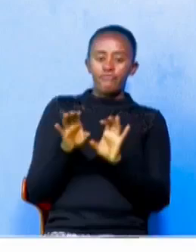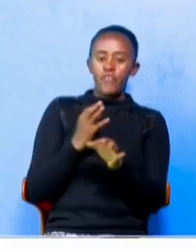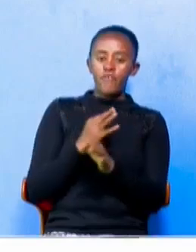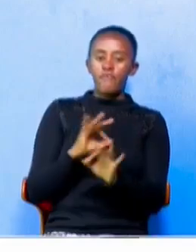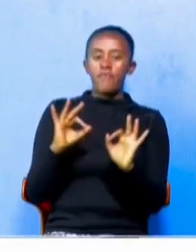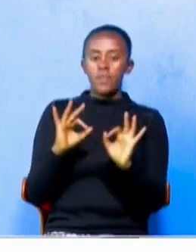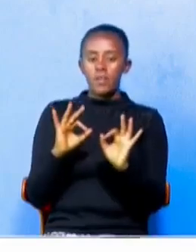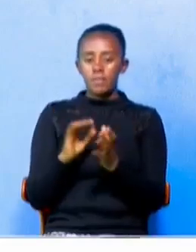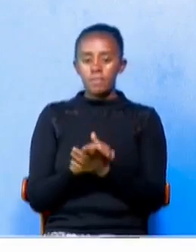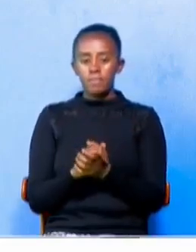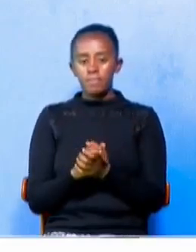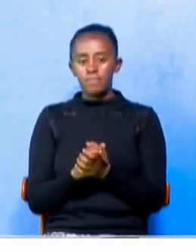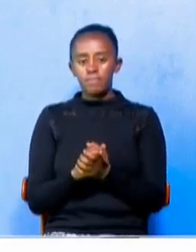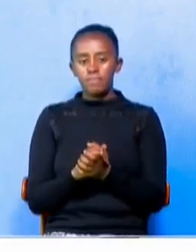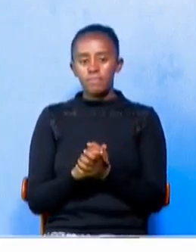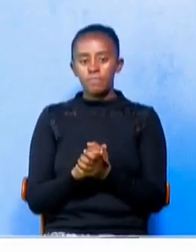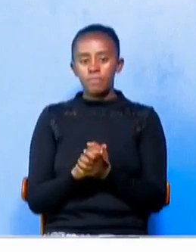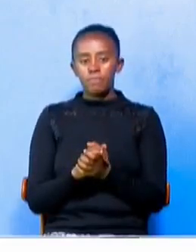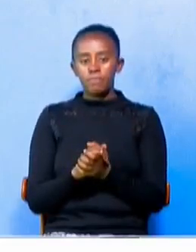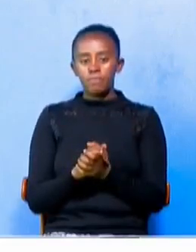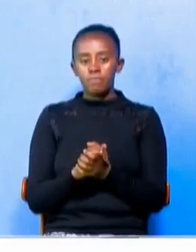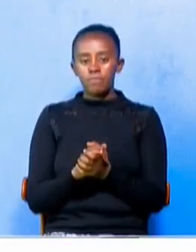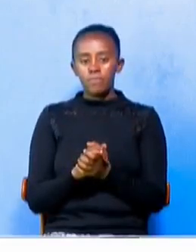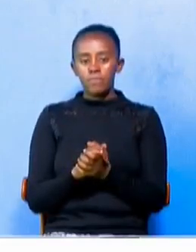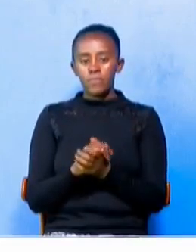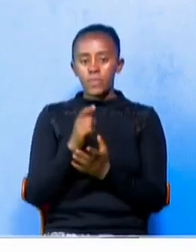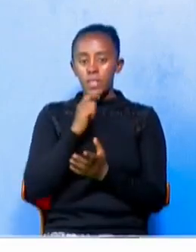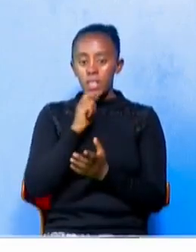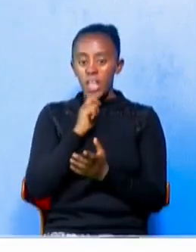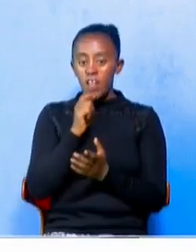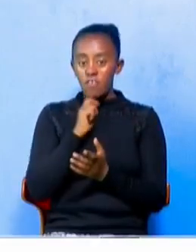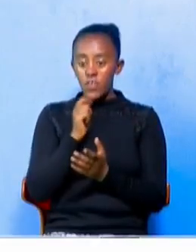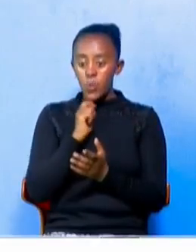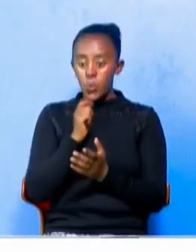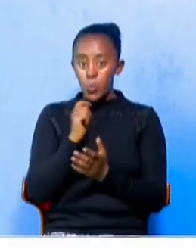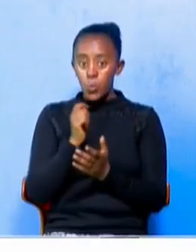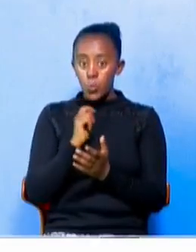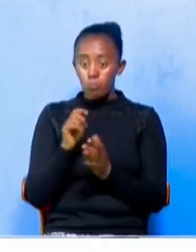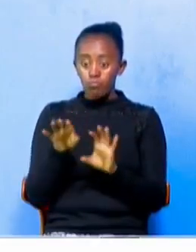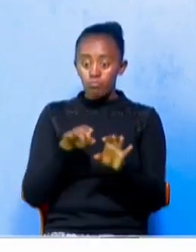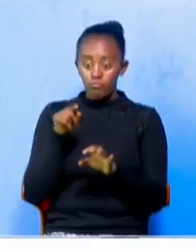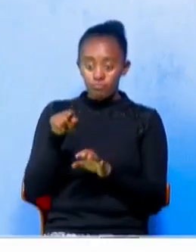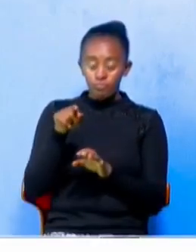right? Your interviewee.